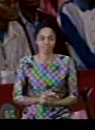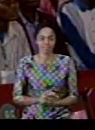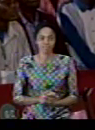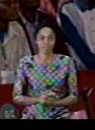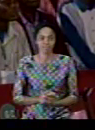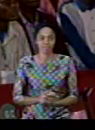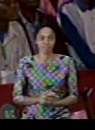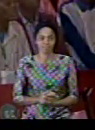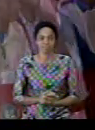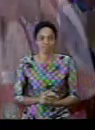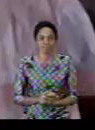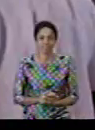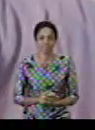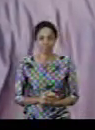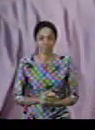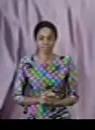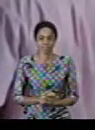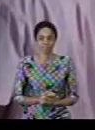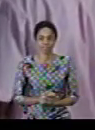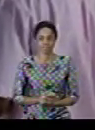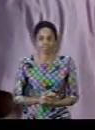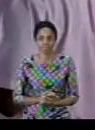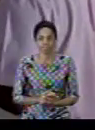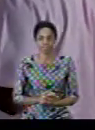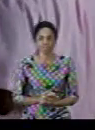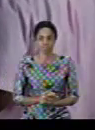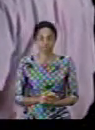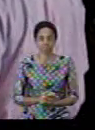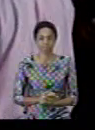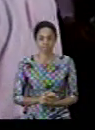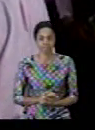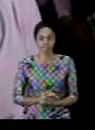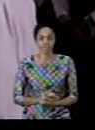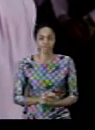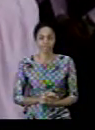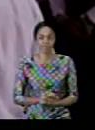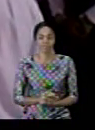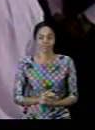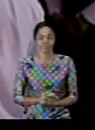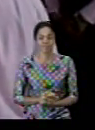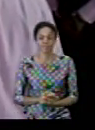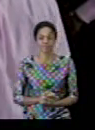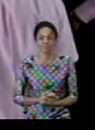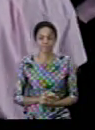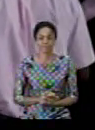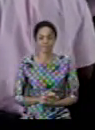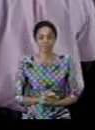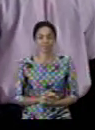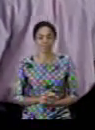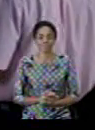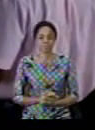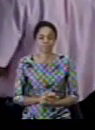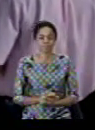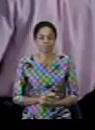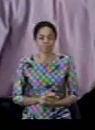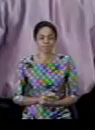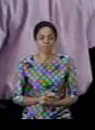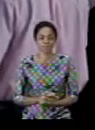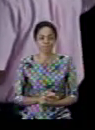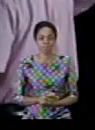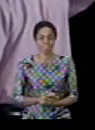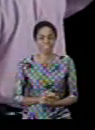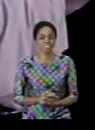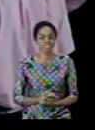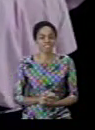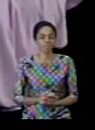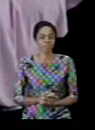Wum wum la wo, kwata kwata fatu, ege tolu agbe, wum